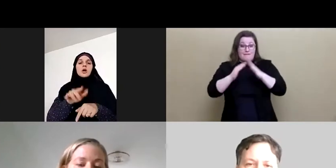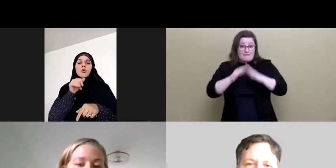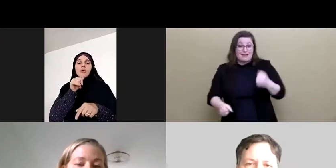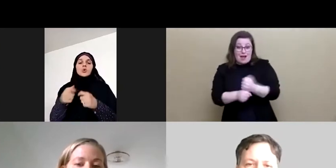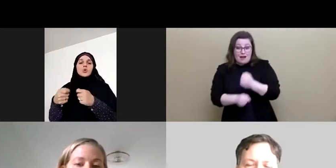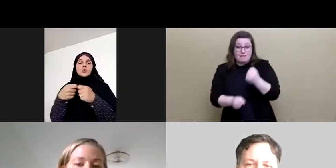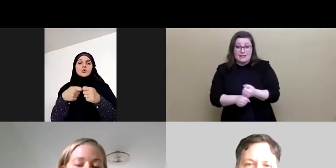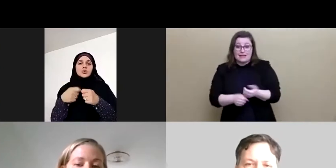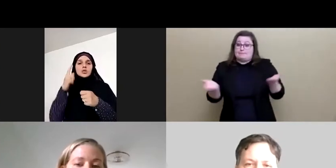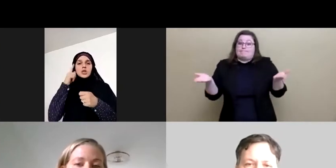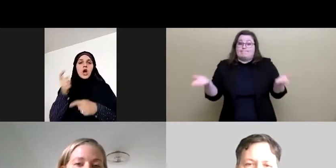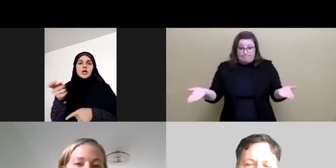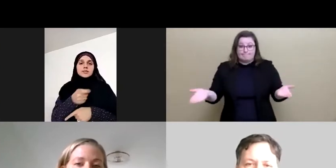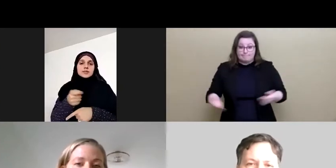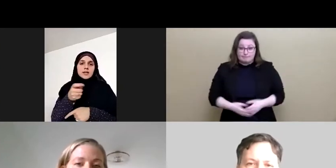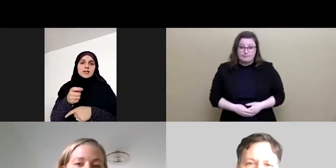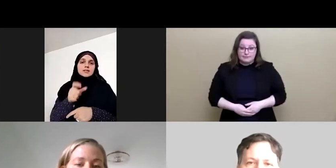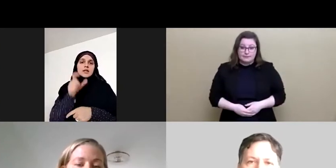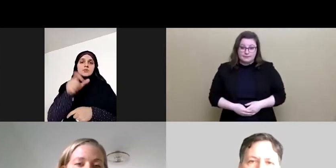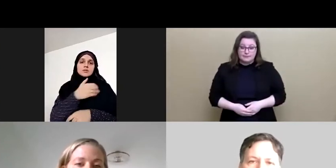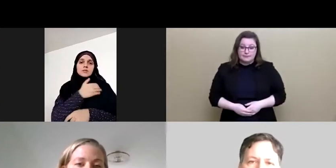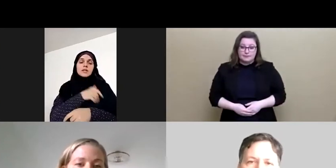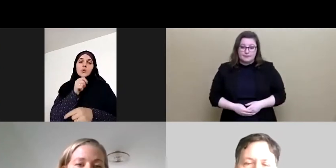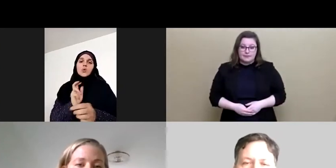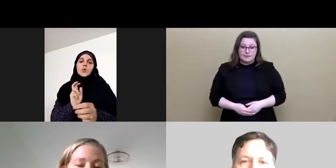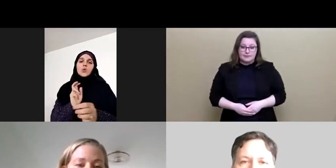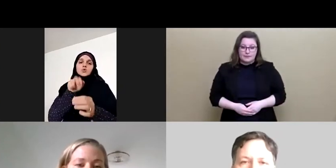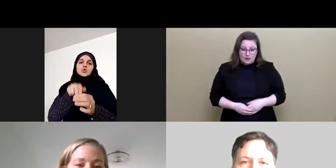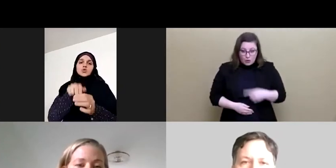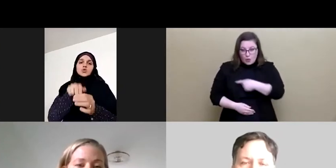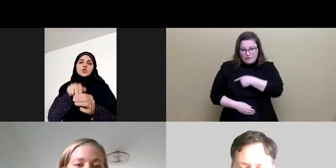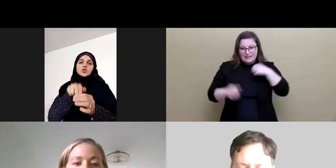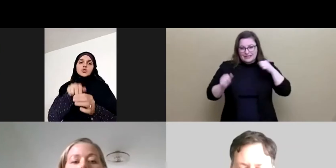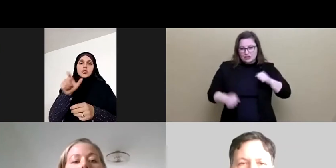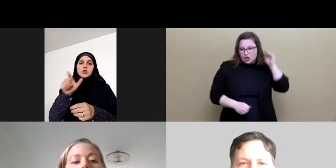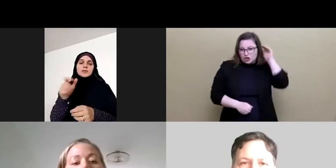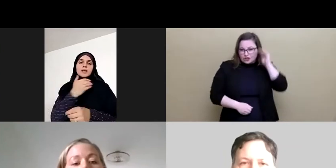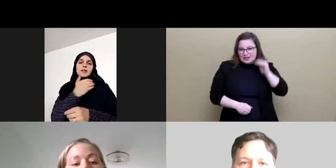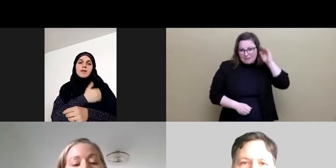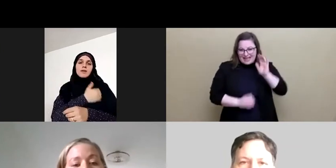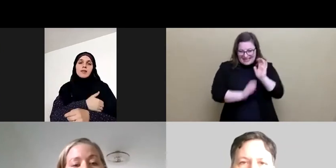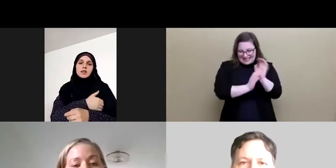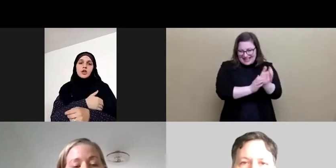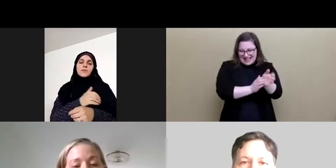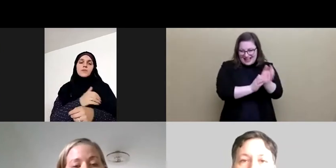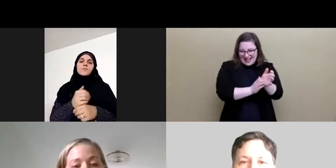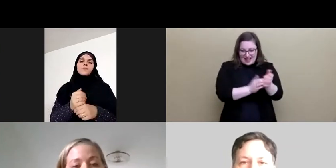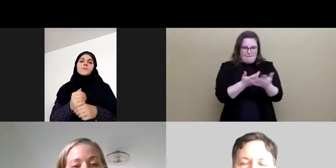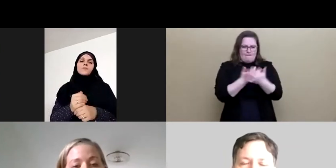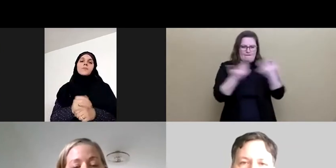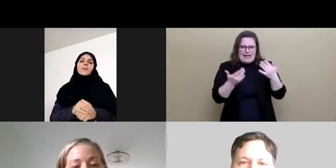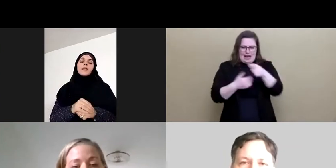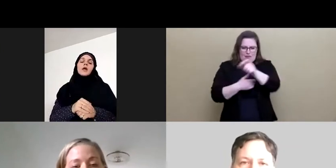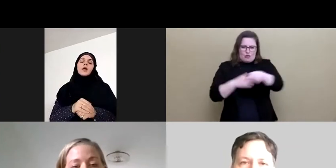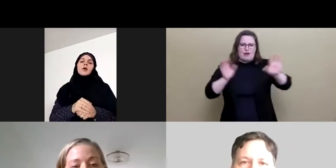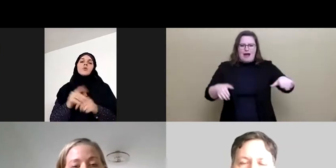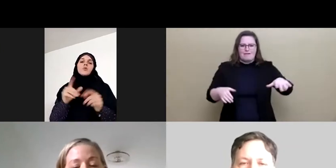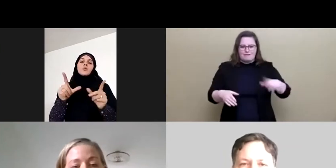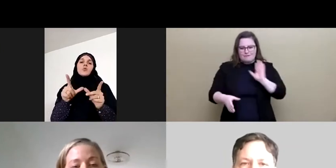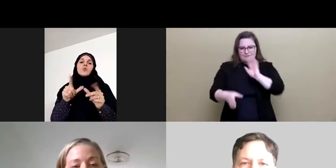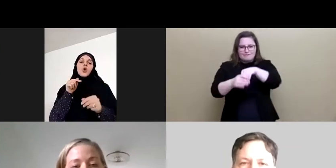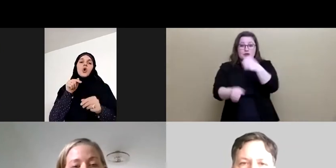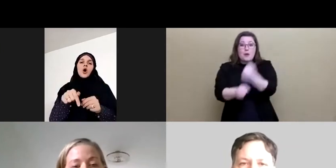And we will be able to hear more from many of the persons who have been involved in this